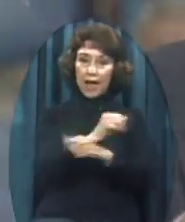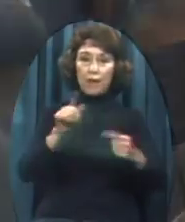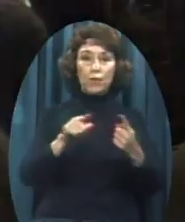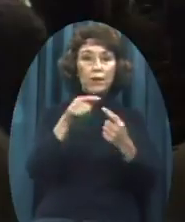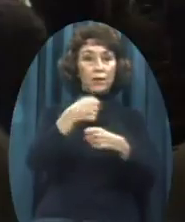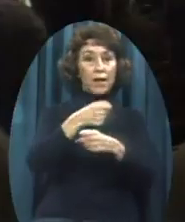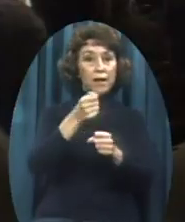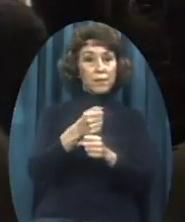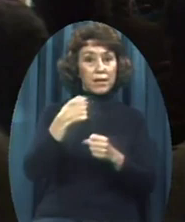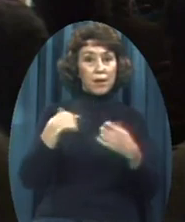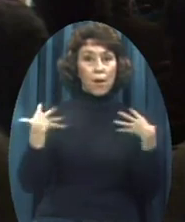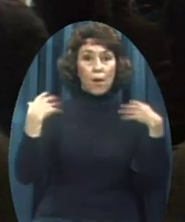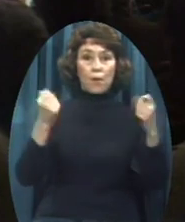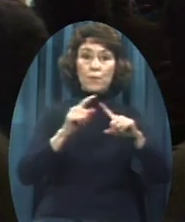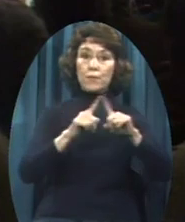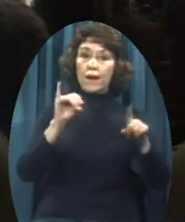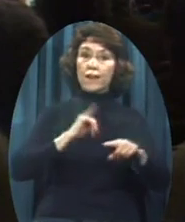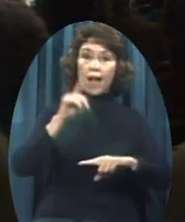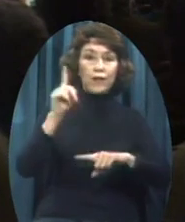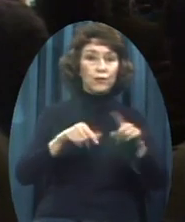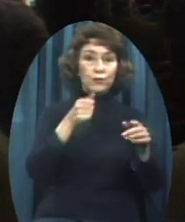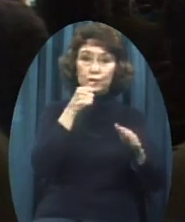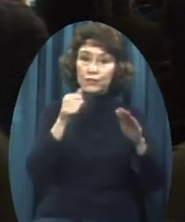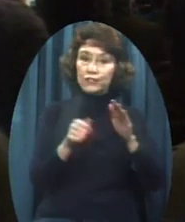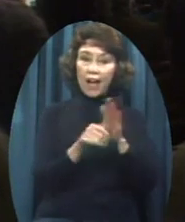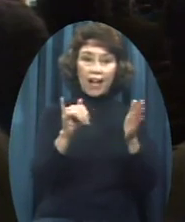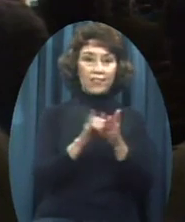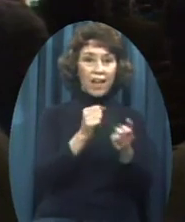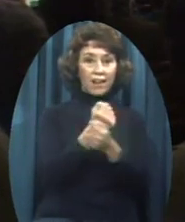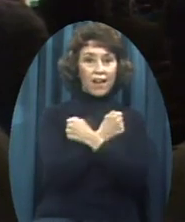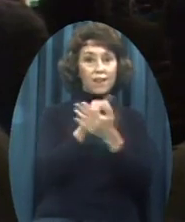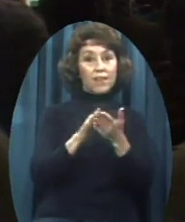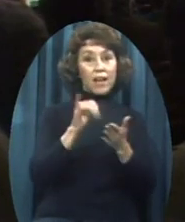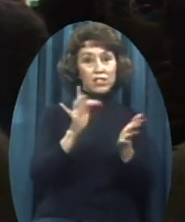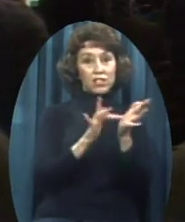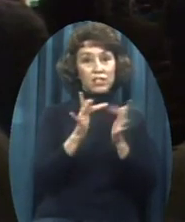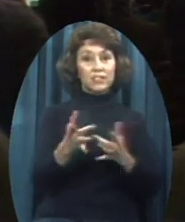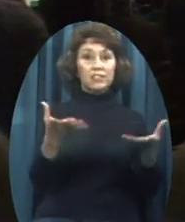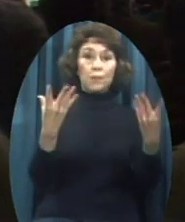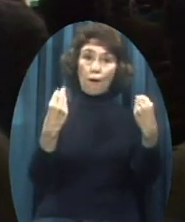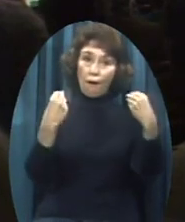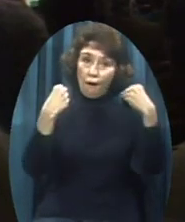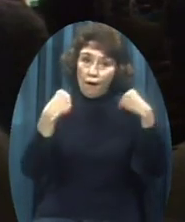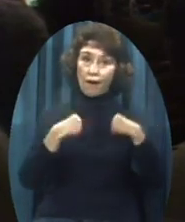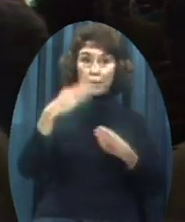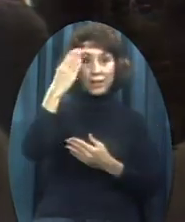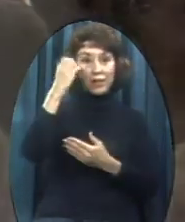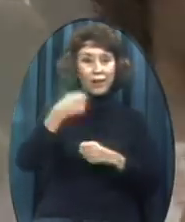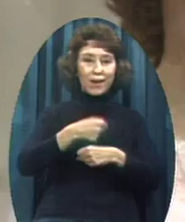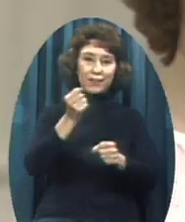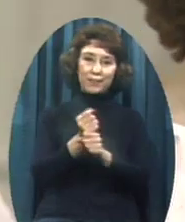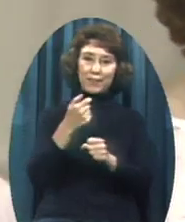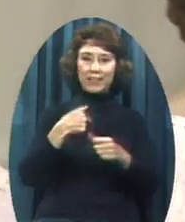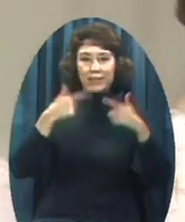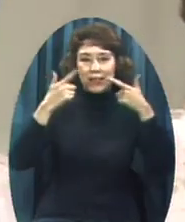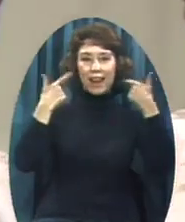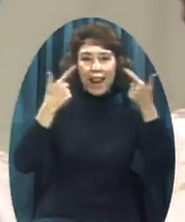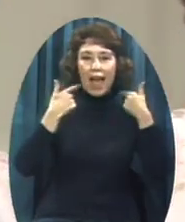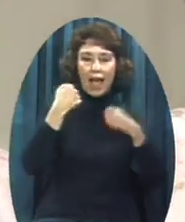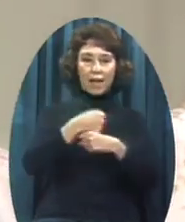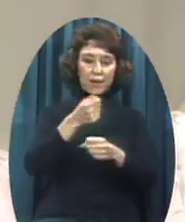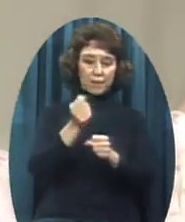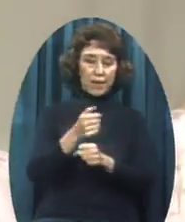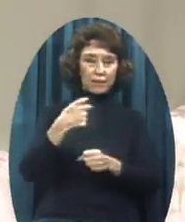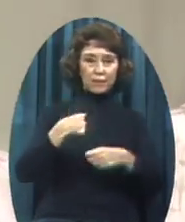me whole. But if not, I couldn't hide such love as Jesus did impart. It makes me laugh and it makes